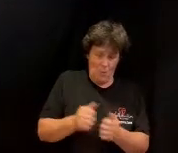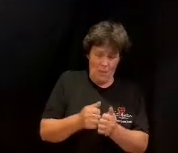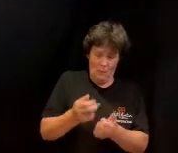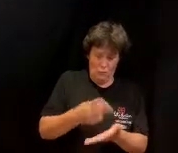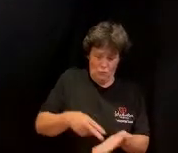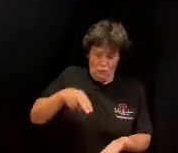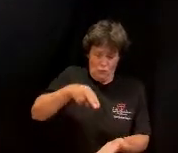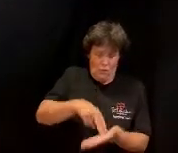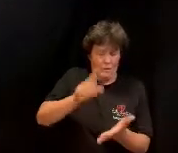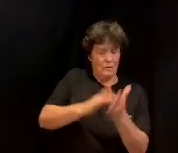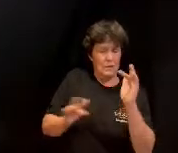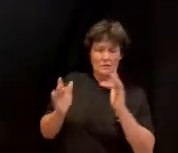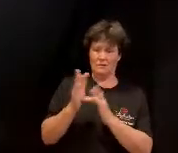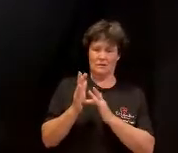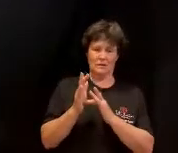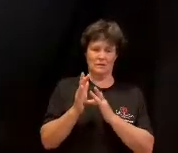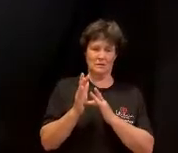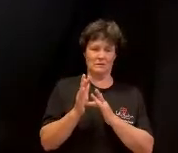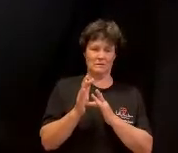Jesus.